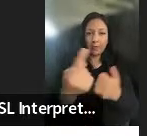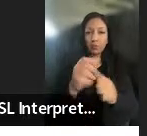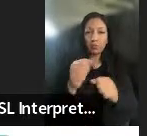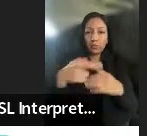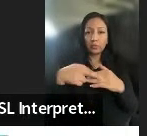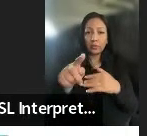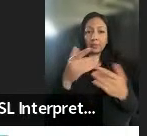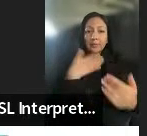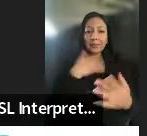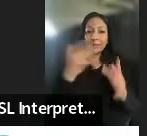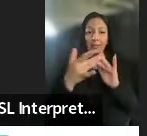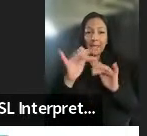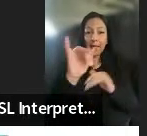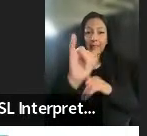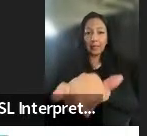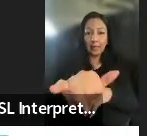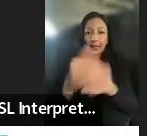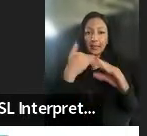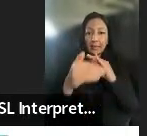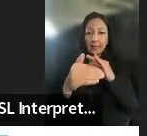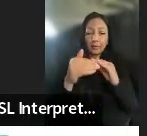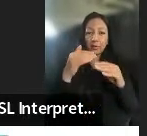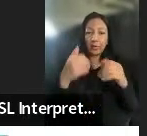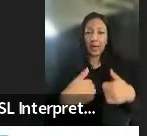reach out to us at that email address.